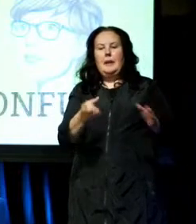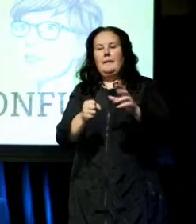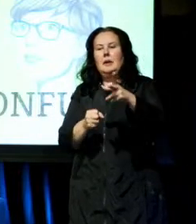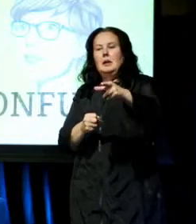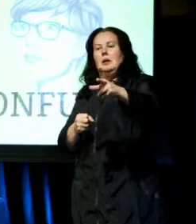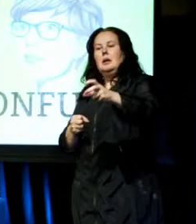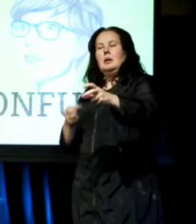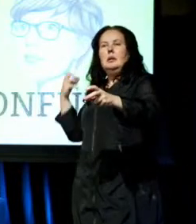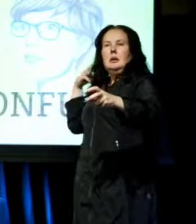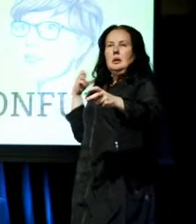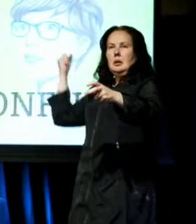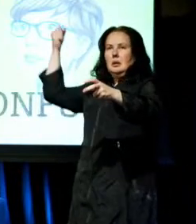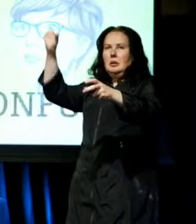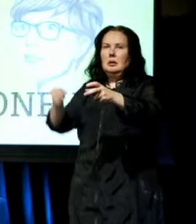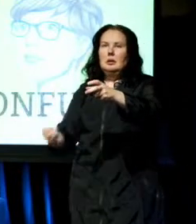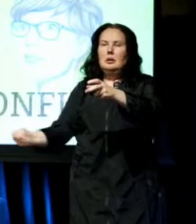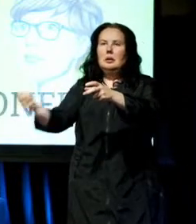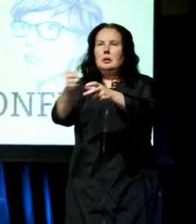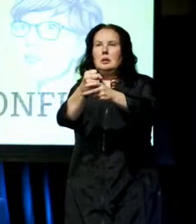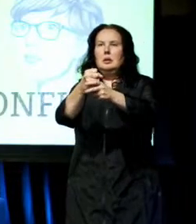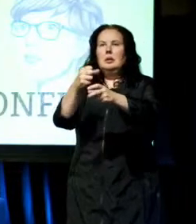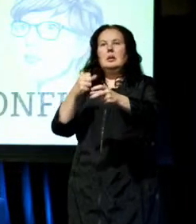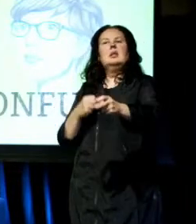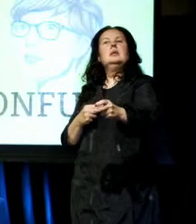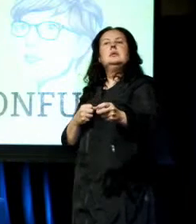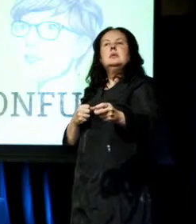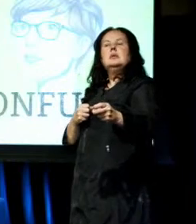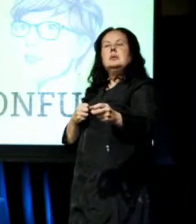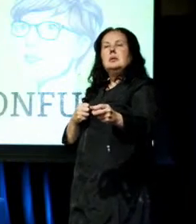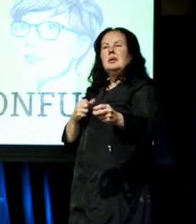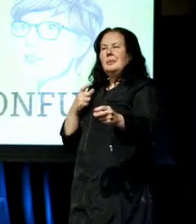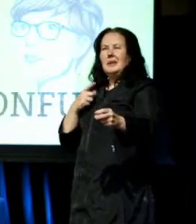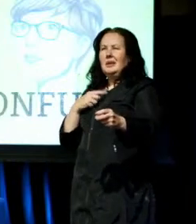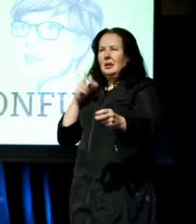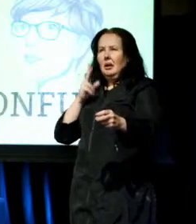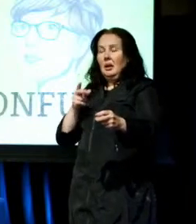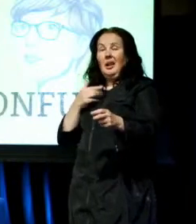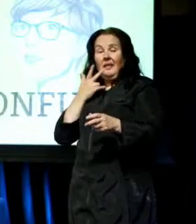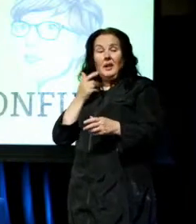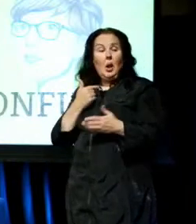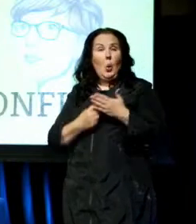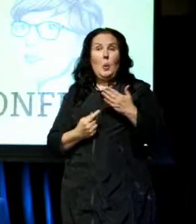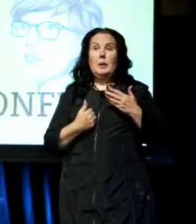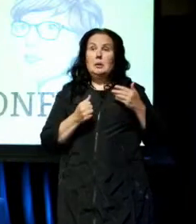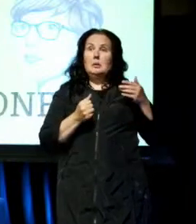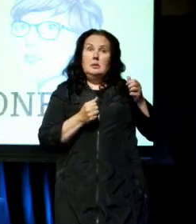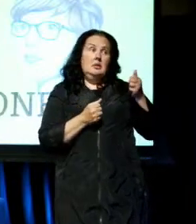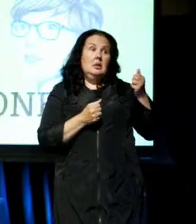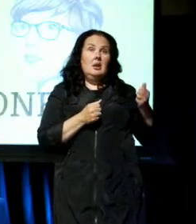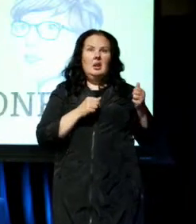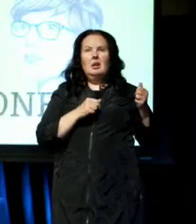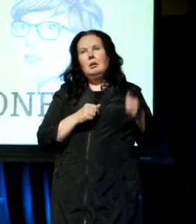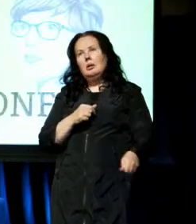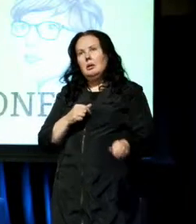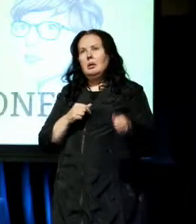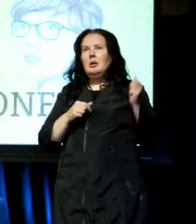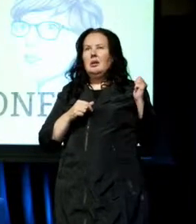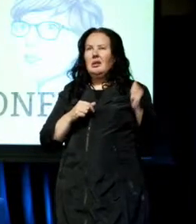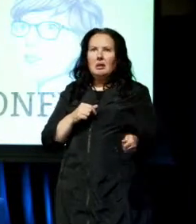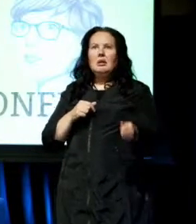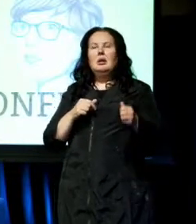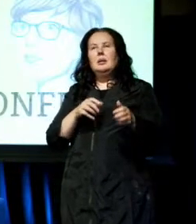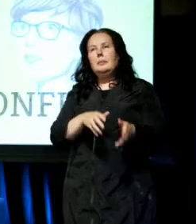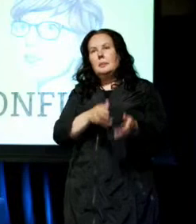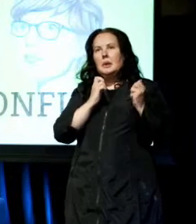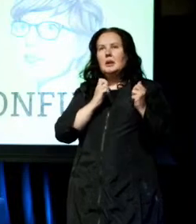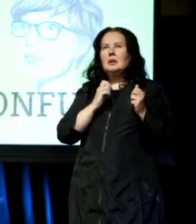constant irritation, the crashing and then the having to bend down and try to pick them up again. It's just a pain. Bending down to pick them